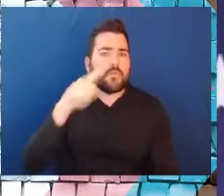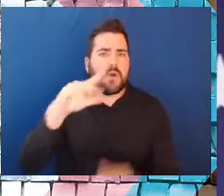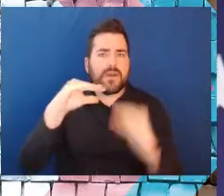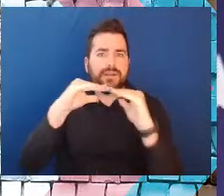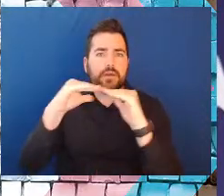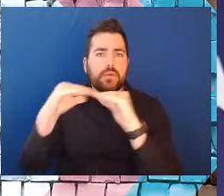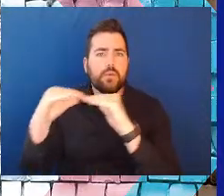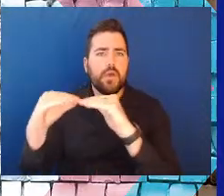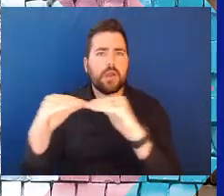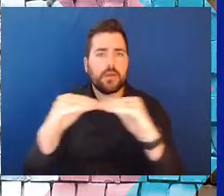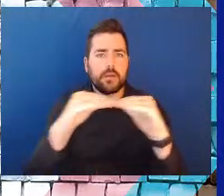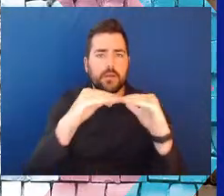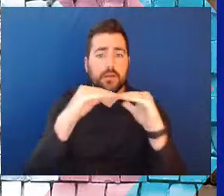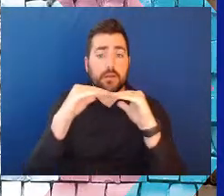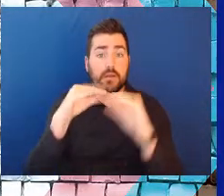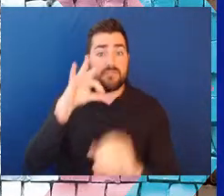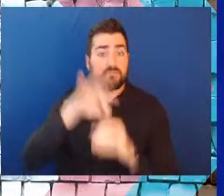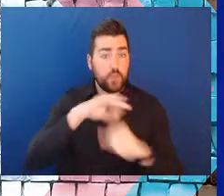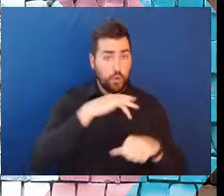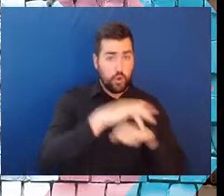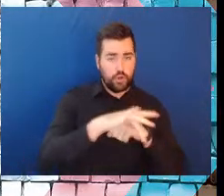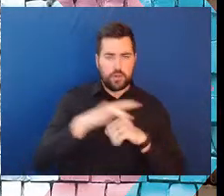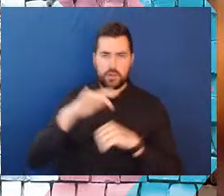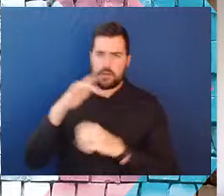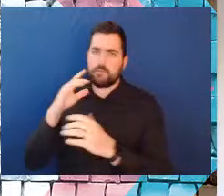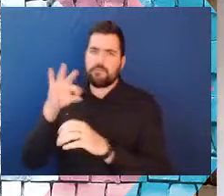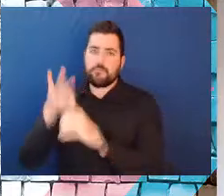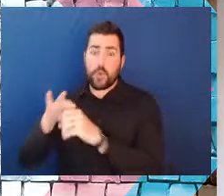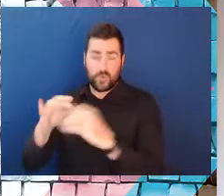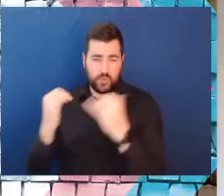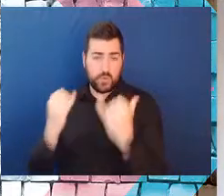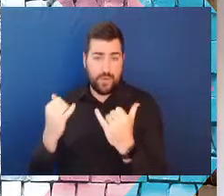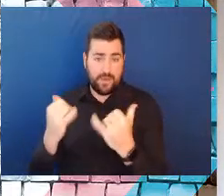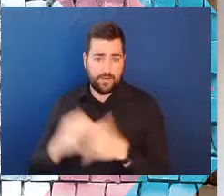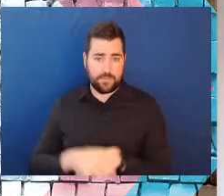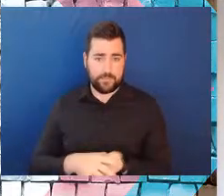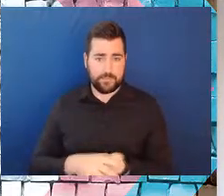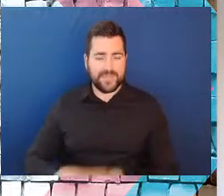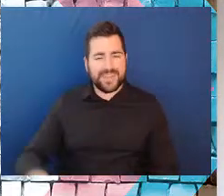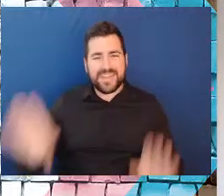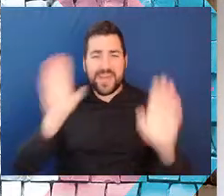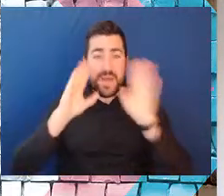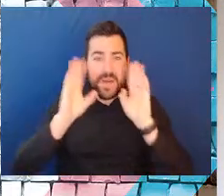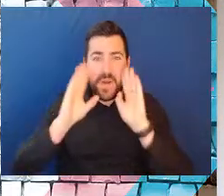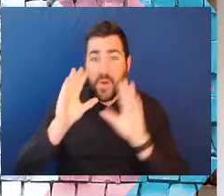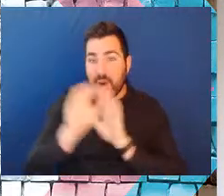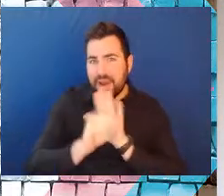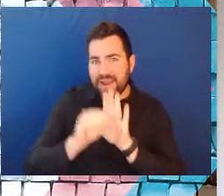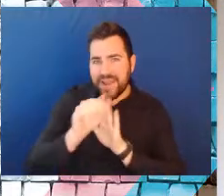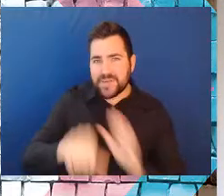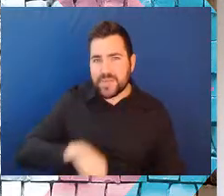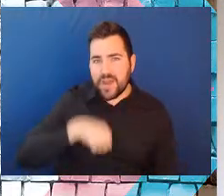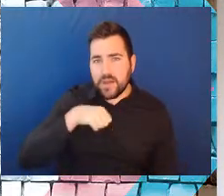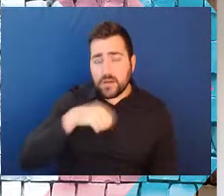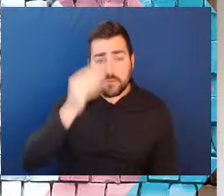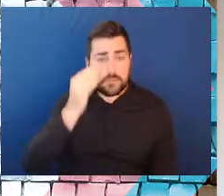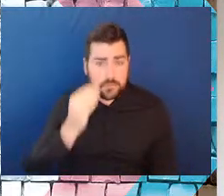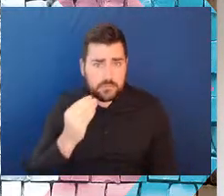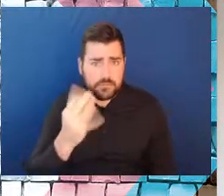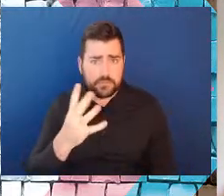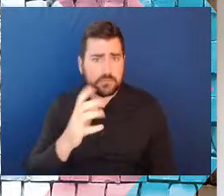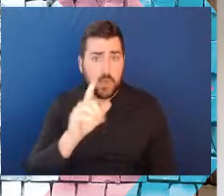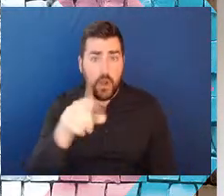equality. Vote early. Vote today. Hello, Orlando Pride. I just want to tell you, you are not